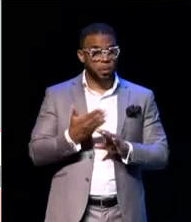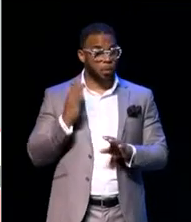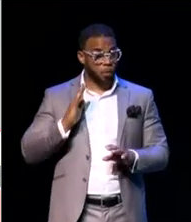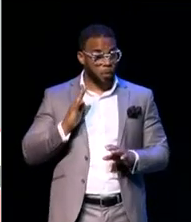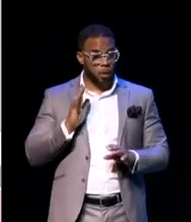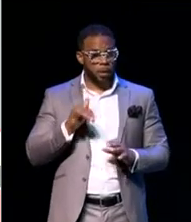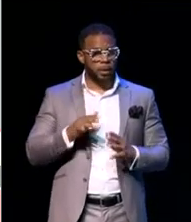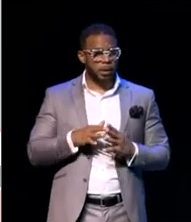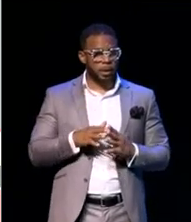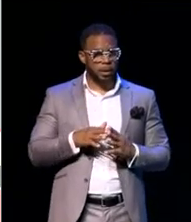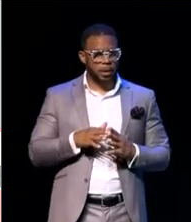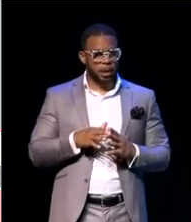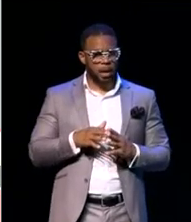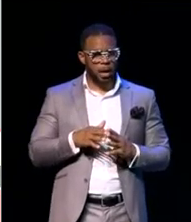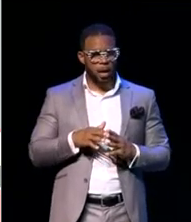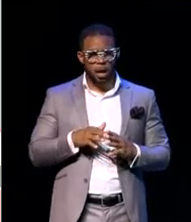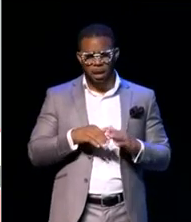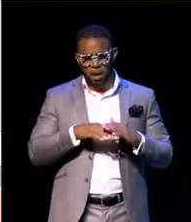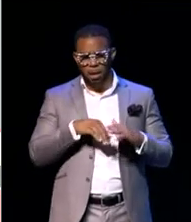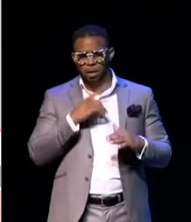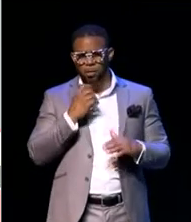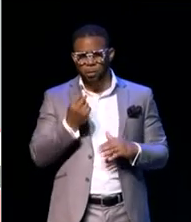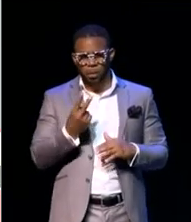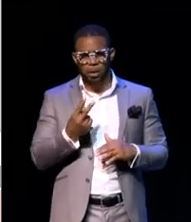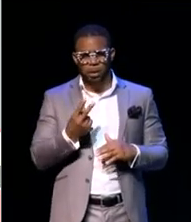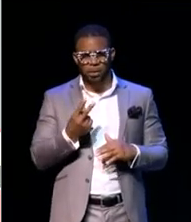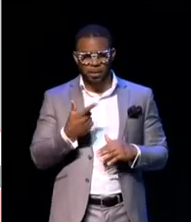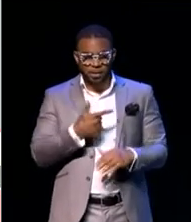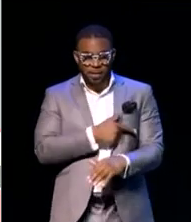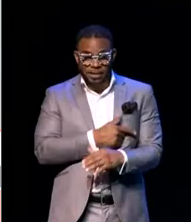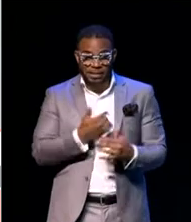before, the under 12, the